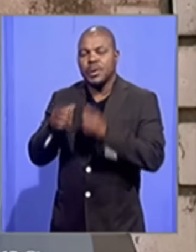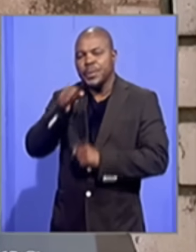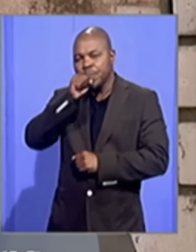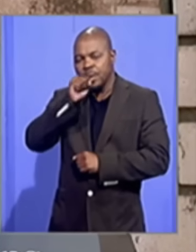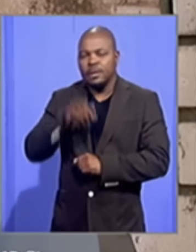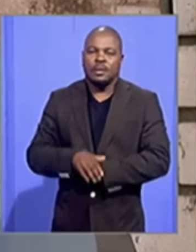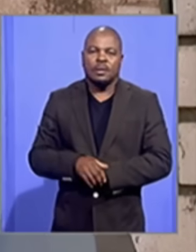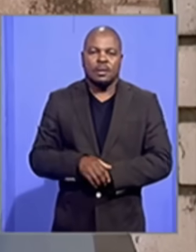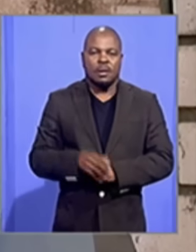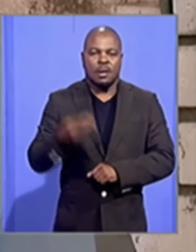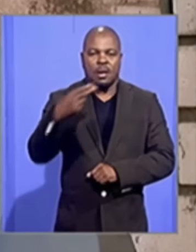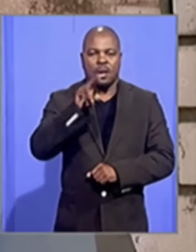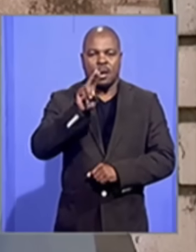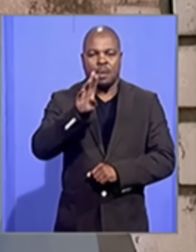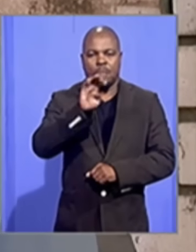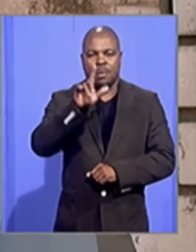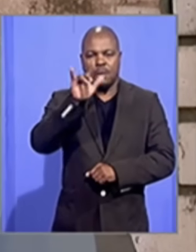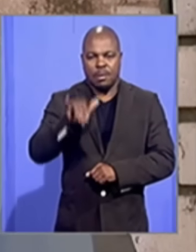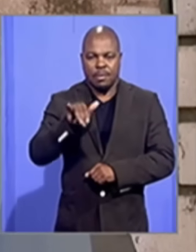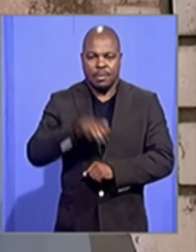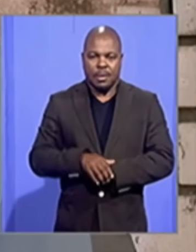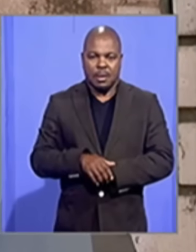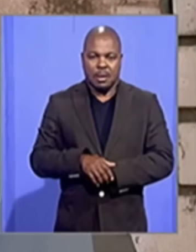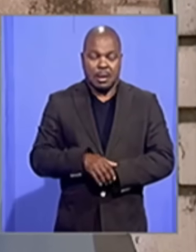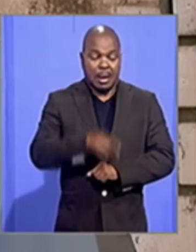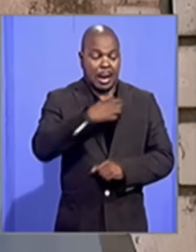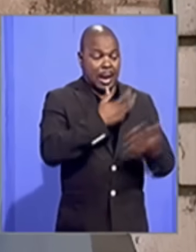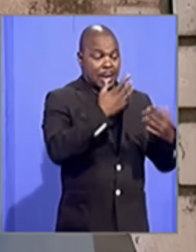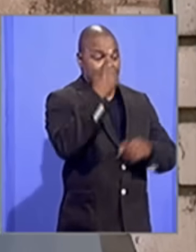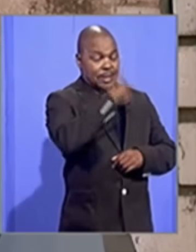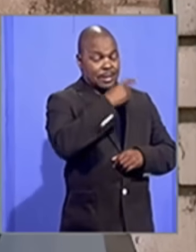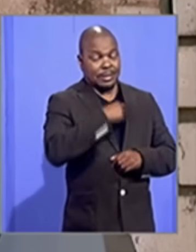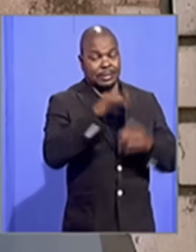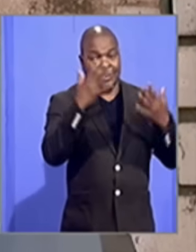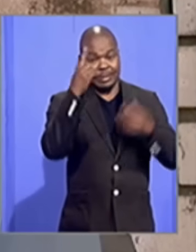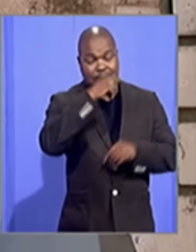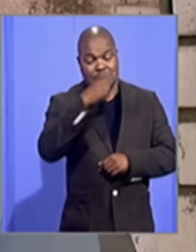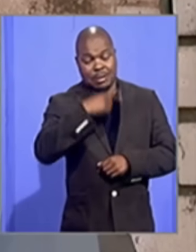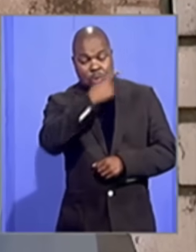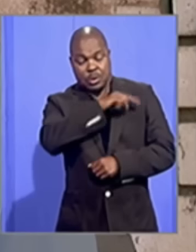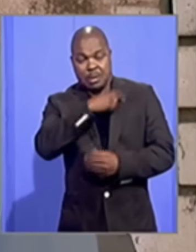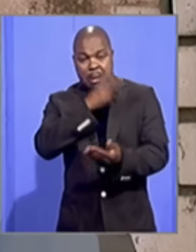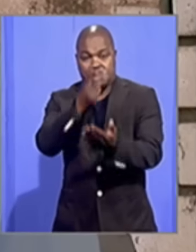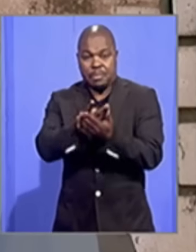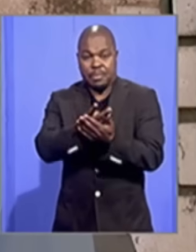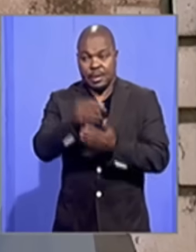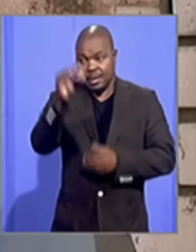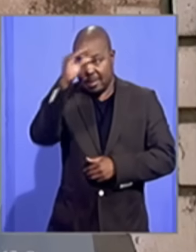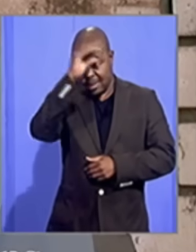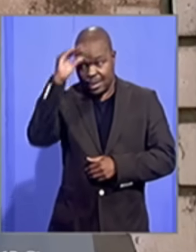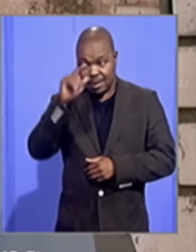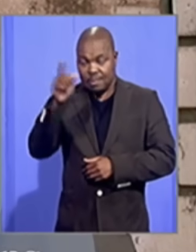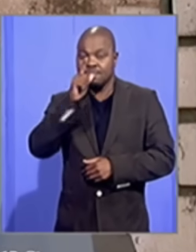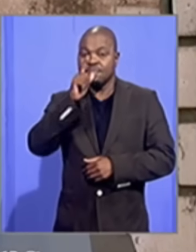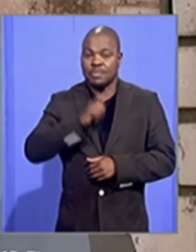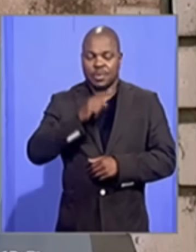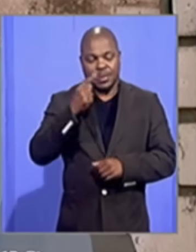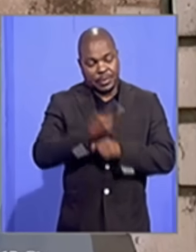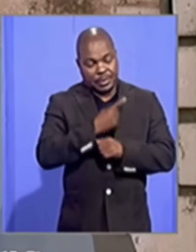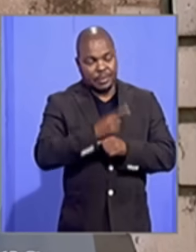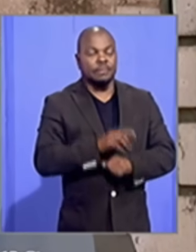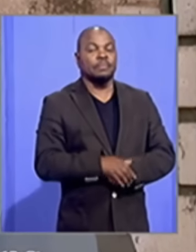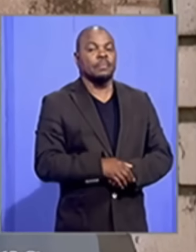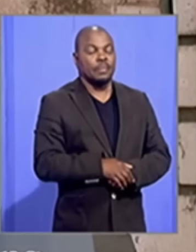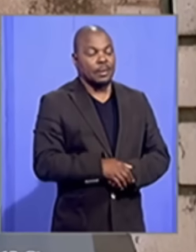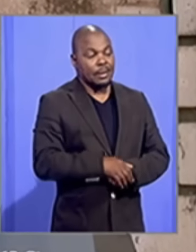9 days mo ICU, 10 days in the hospital. So the nurse ba na o tlhole ba mpela ba like